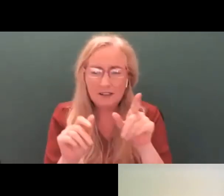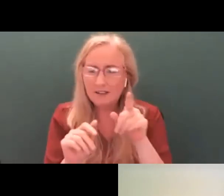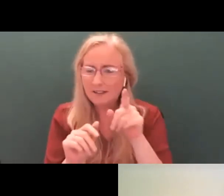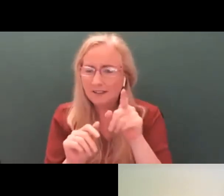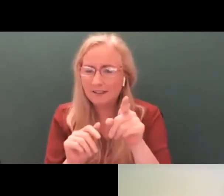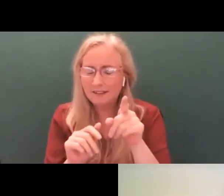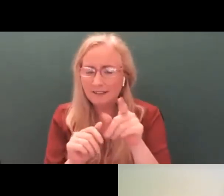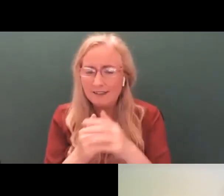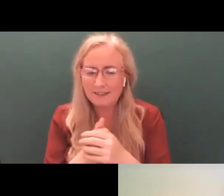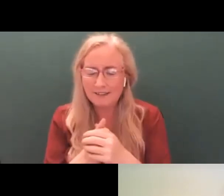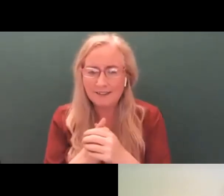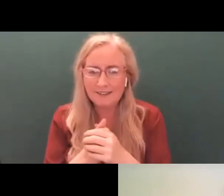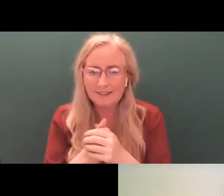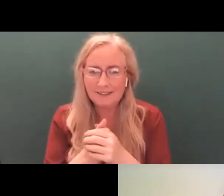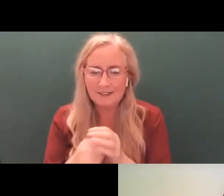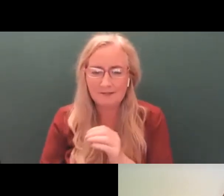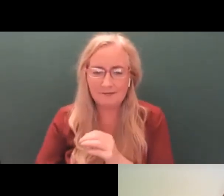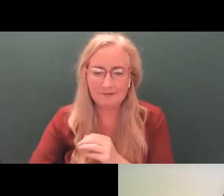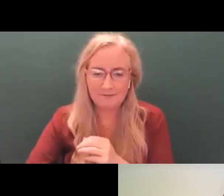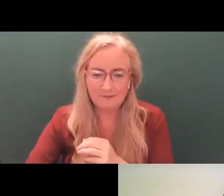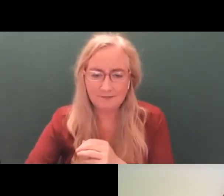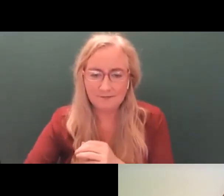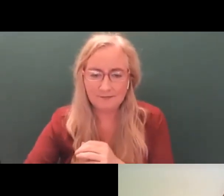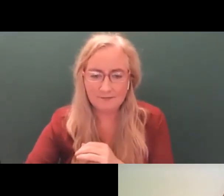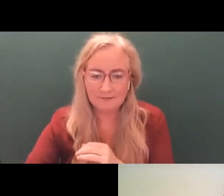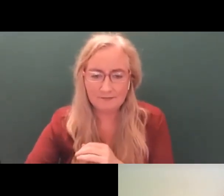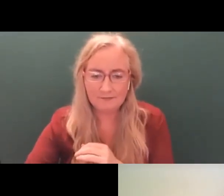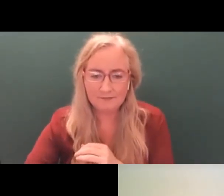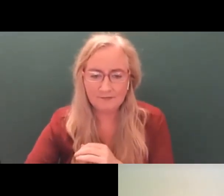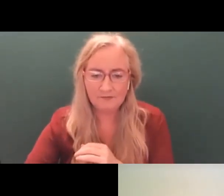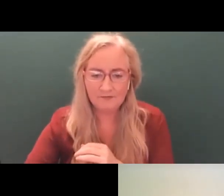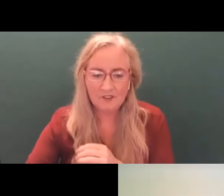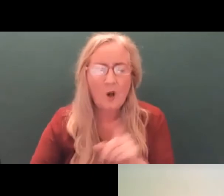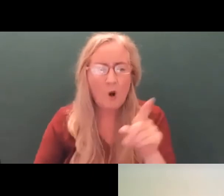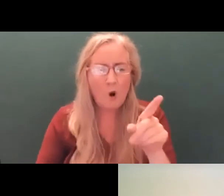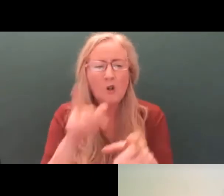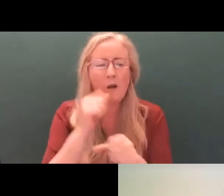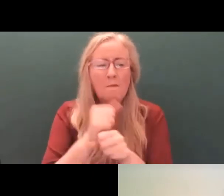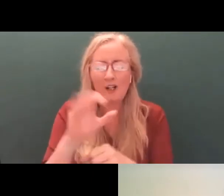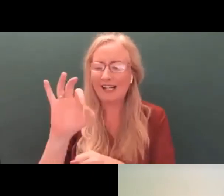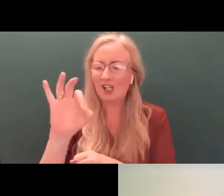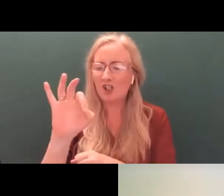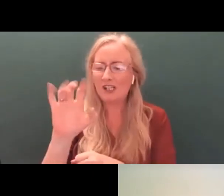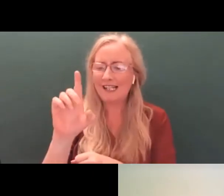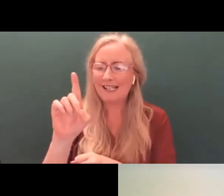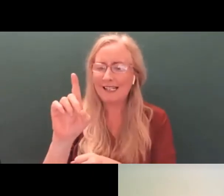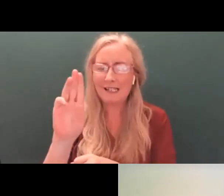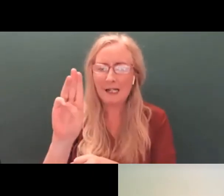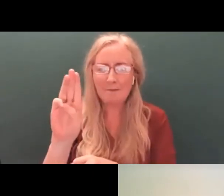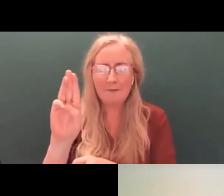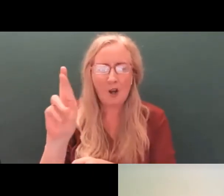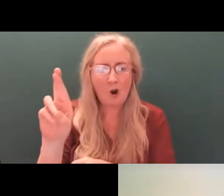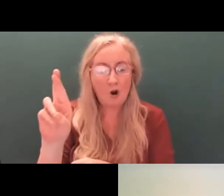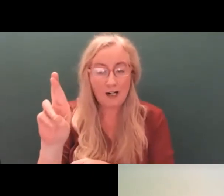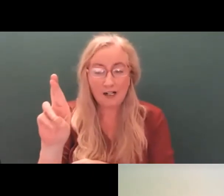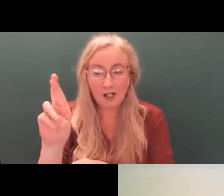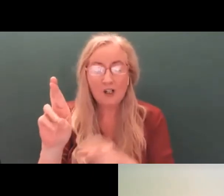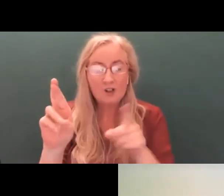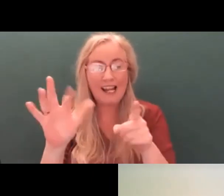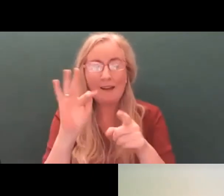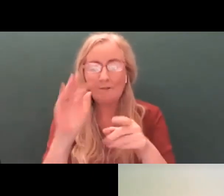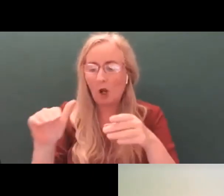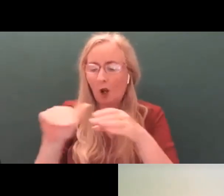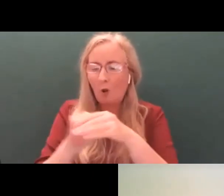Thelma, about the issue of GDPR. Is it an issue for people who are including